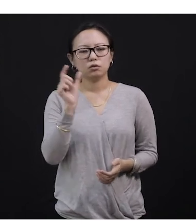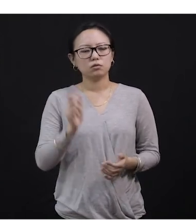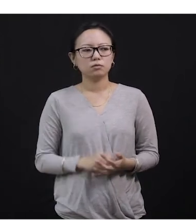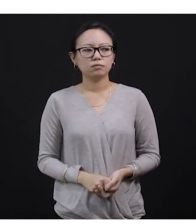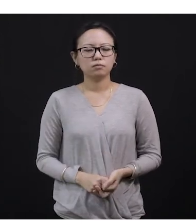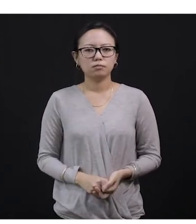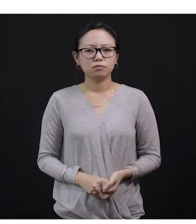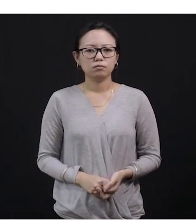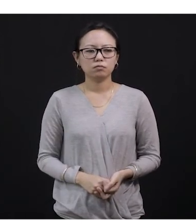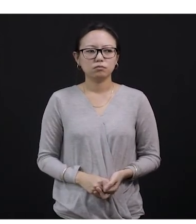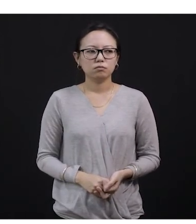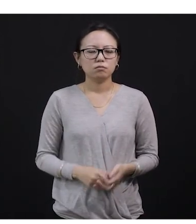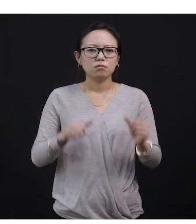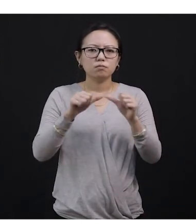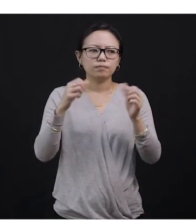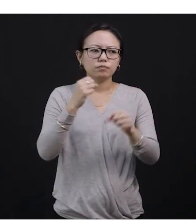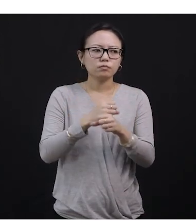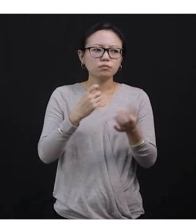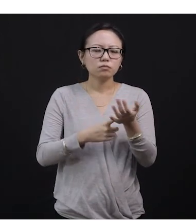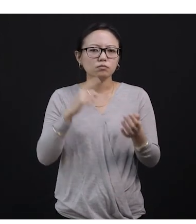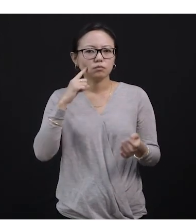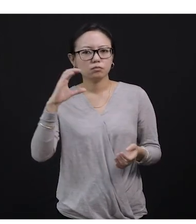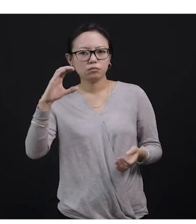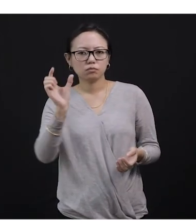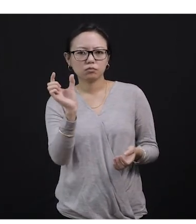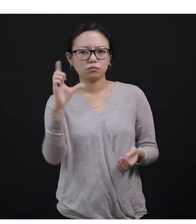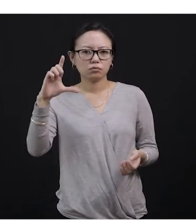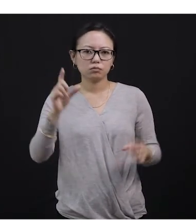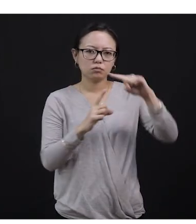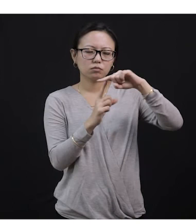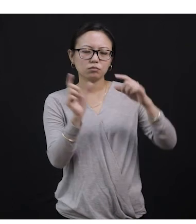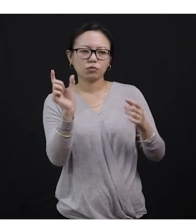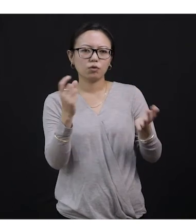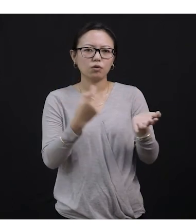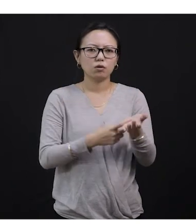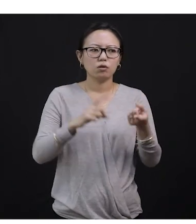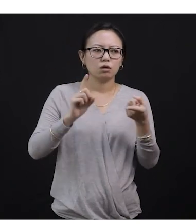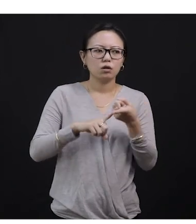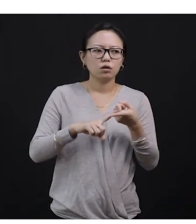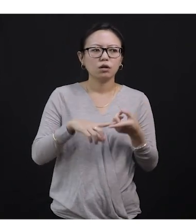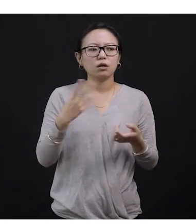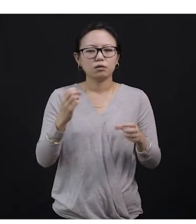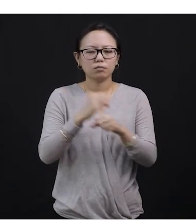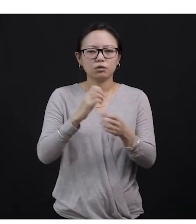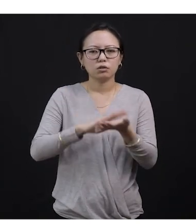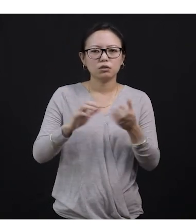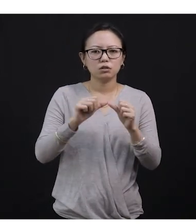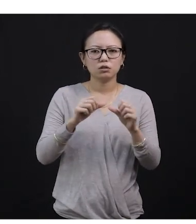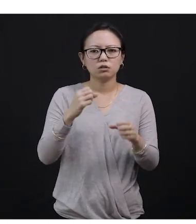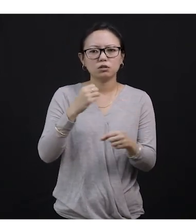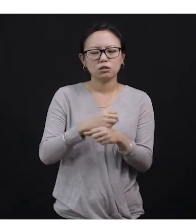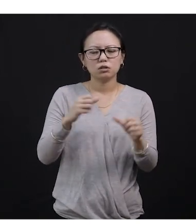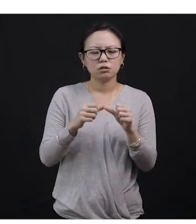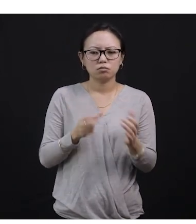Then talking about the agriculture and the bhaga, so the men, they used to work really hard in the field, especially the farmers.